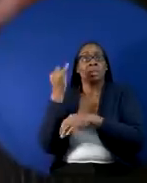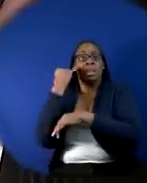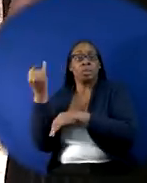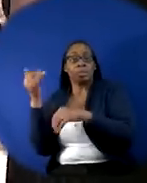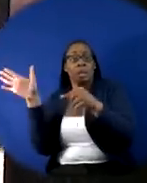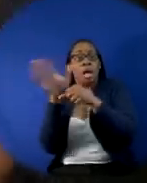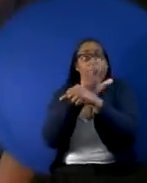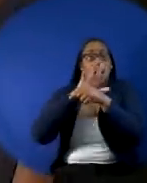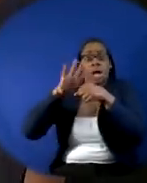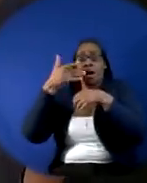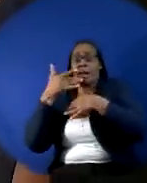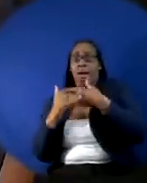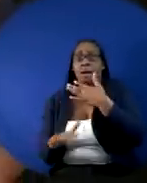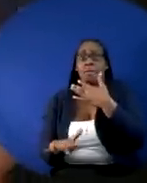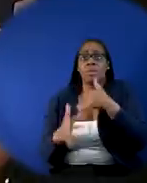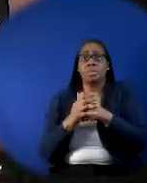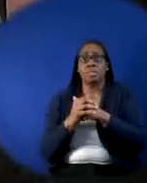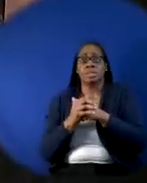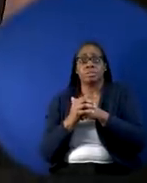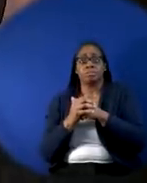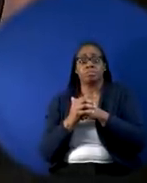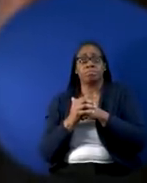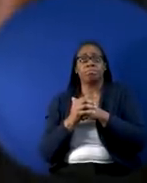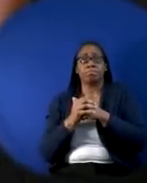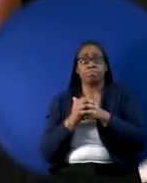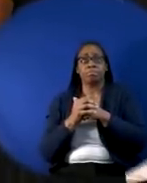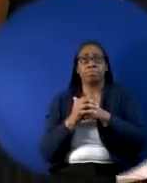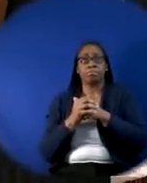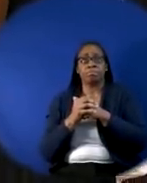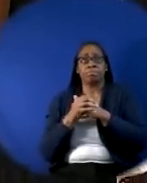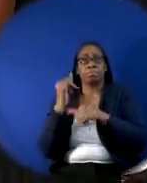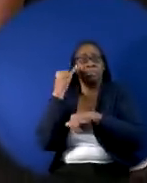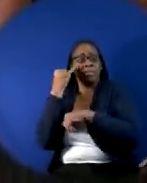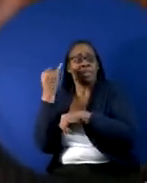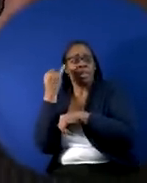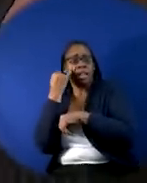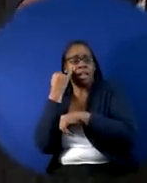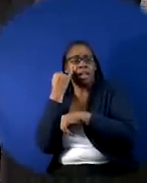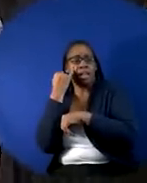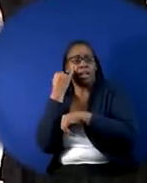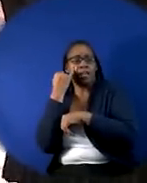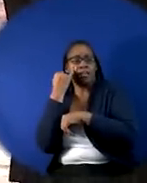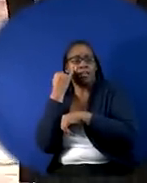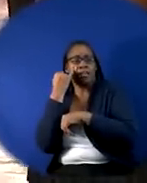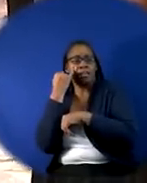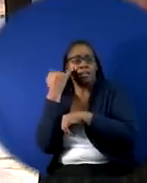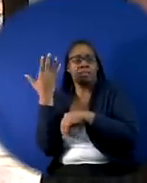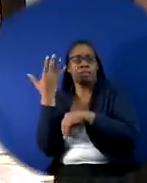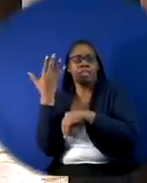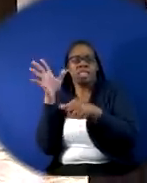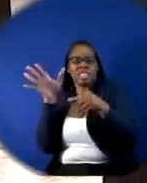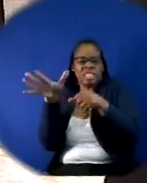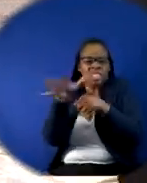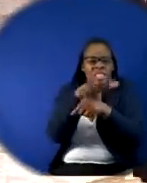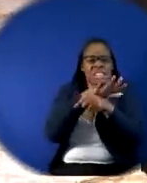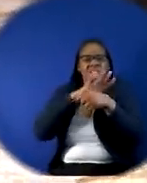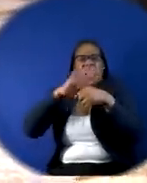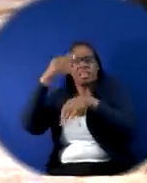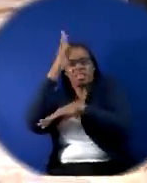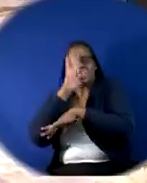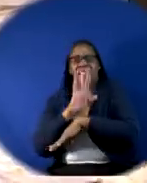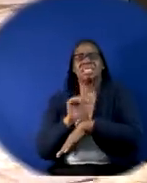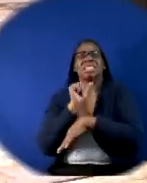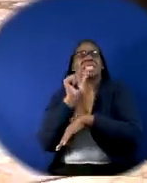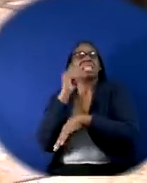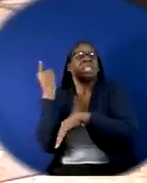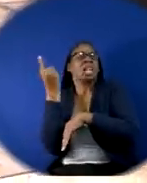covers, my God, if you would just set saturate us, oh God, not only by